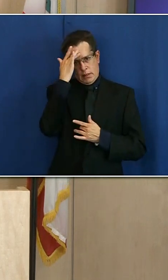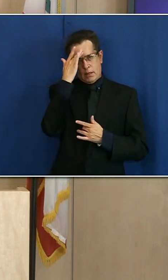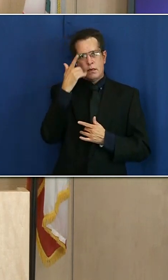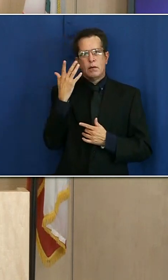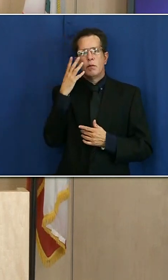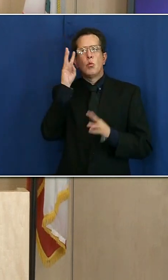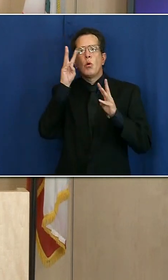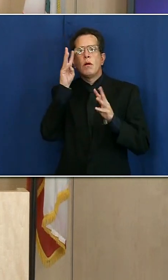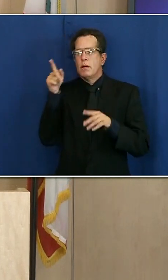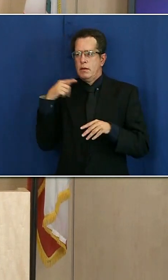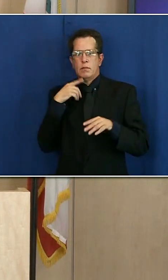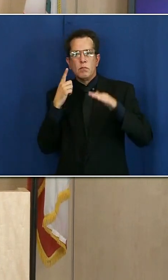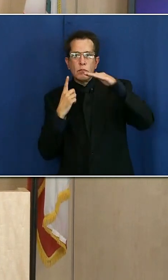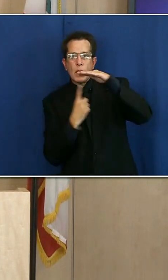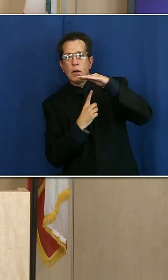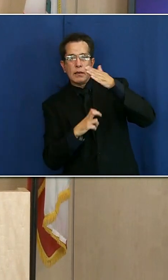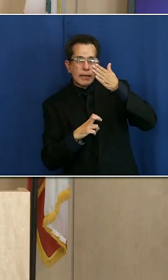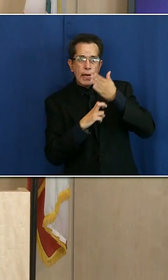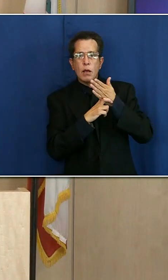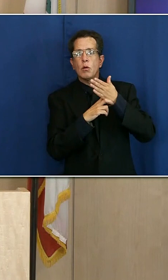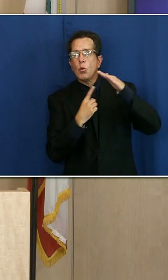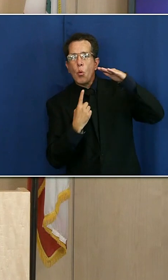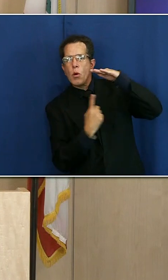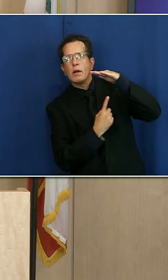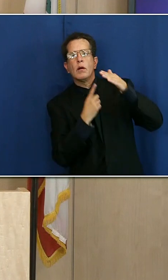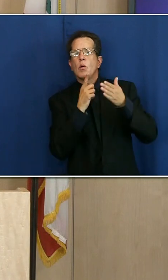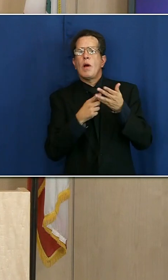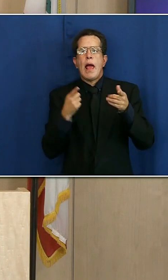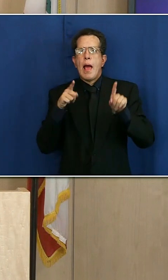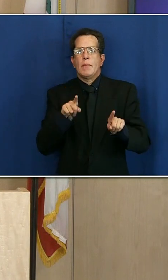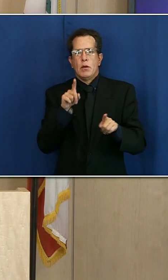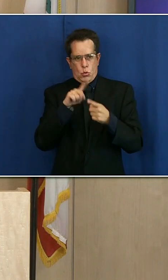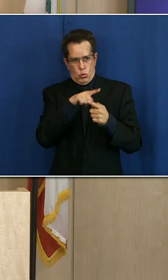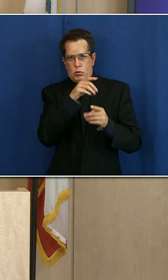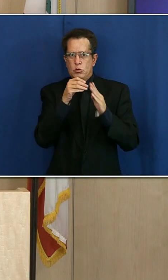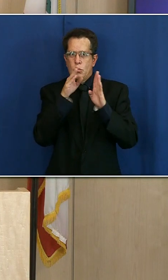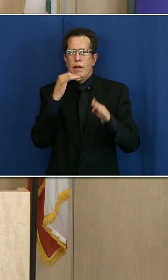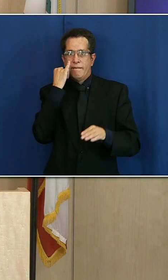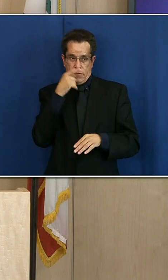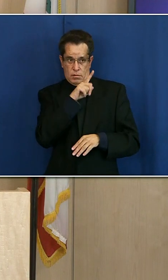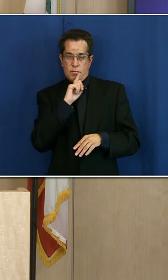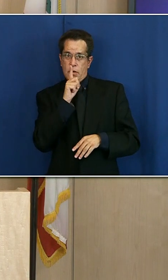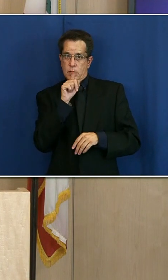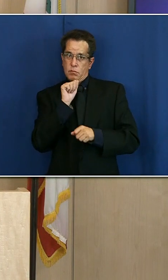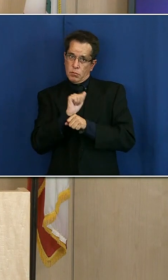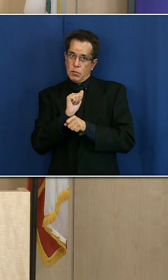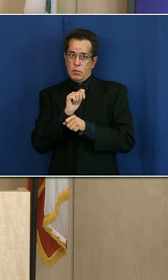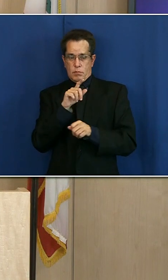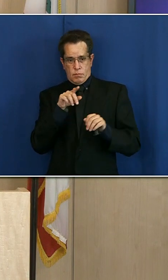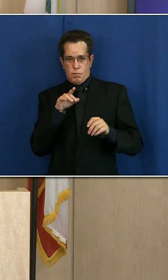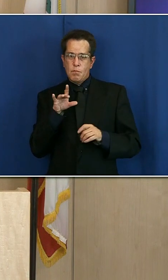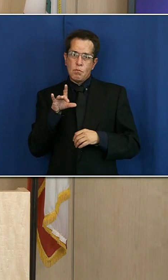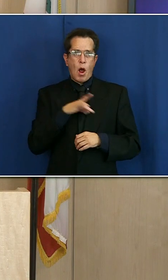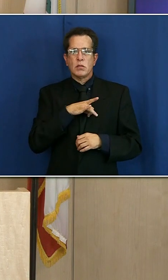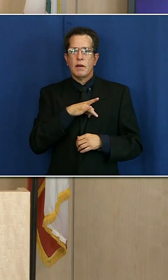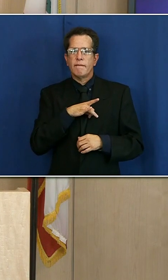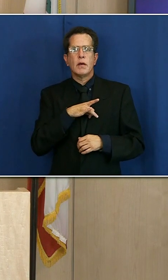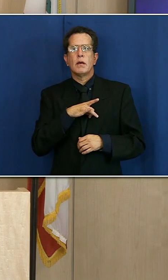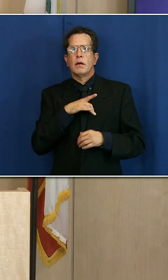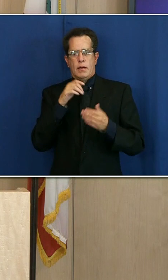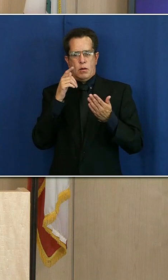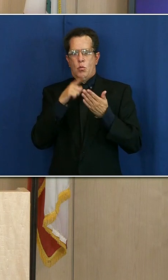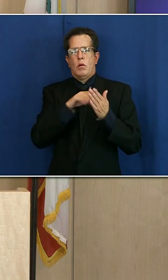for quarantining. Could you explain what happens to a student if they are positive case? Can students face disciplinary action, and how are